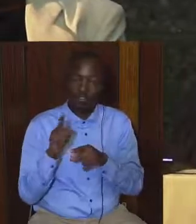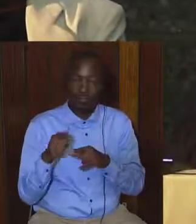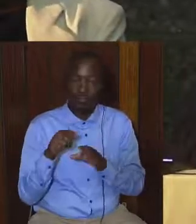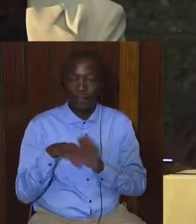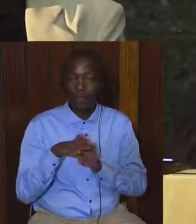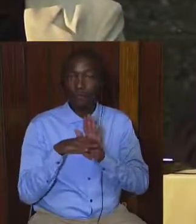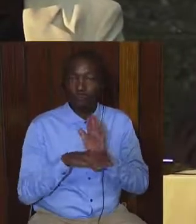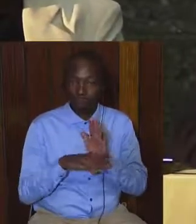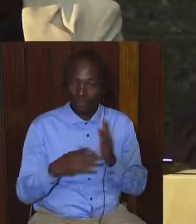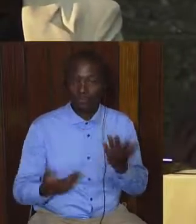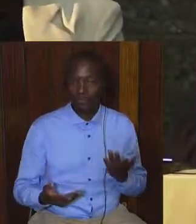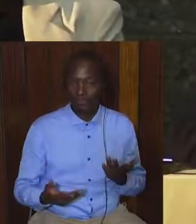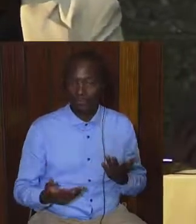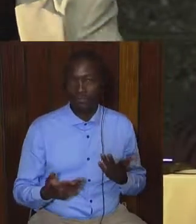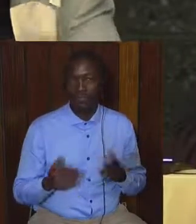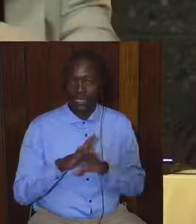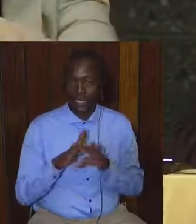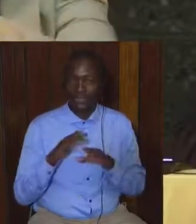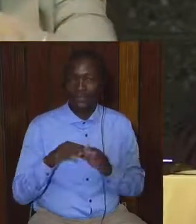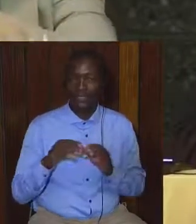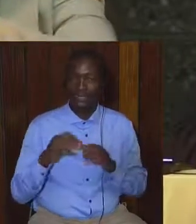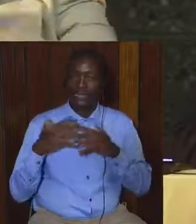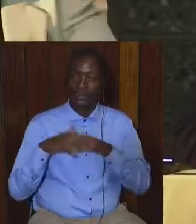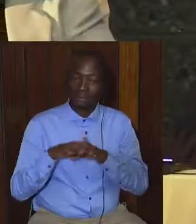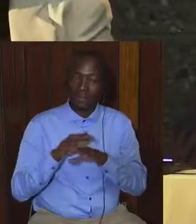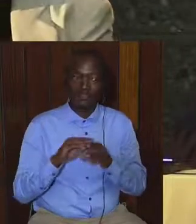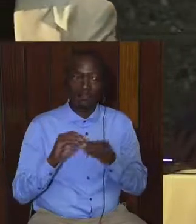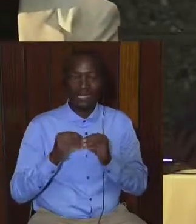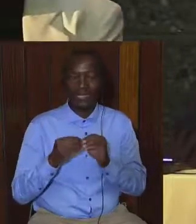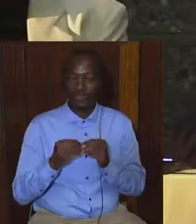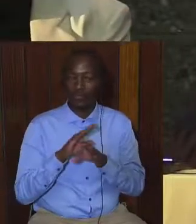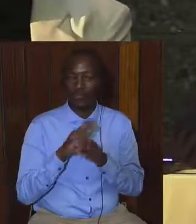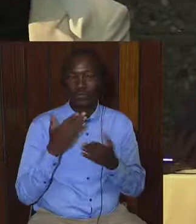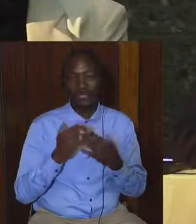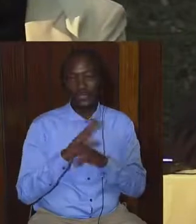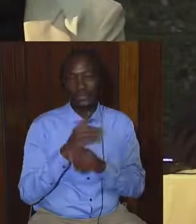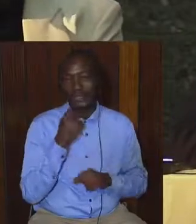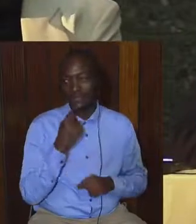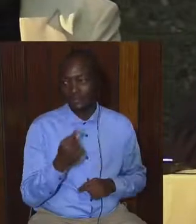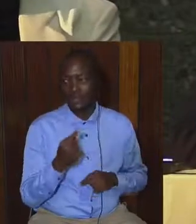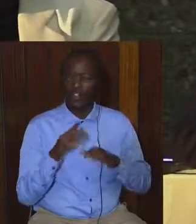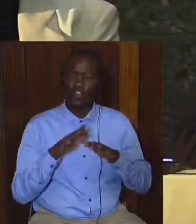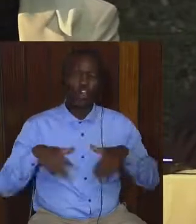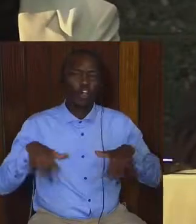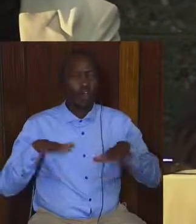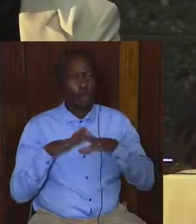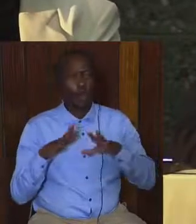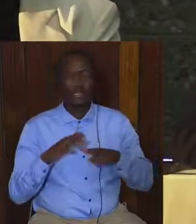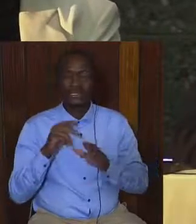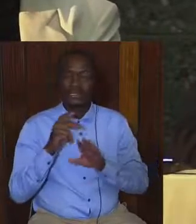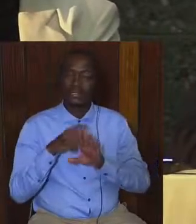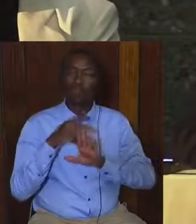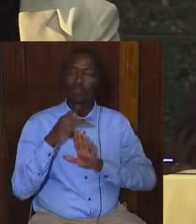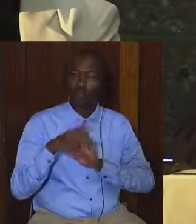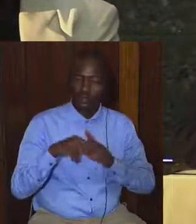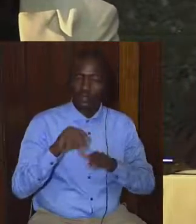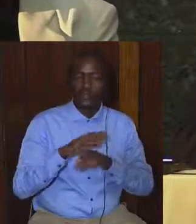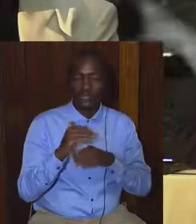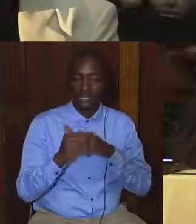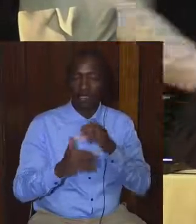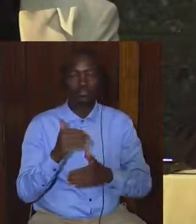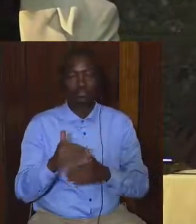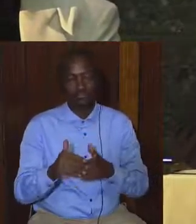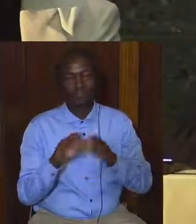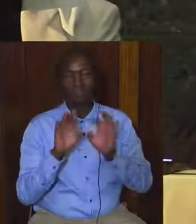the impact of the adjustments. We can say, Chair, that all the projects are continuing. We want to put it up front